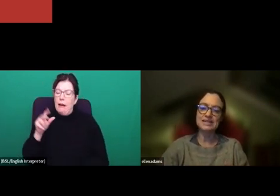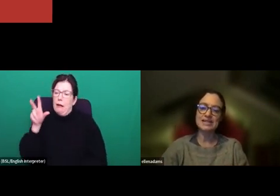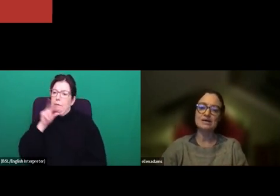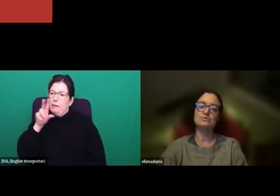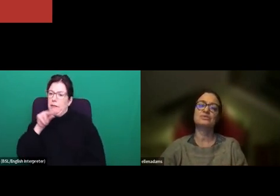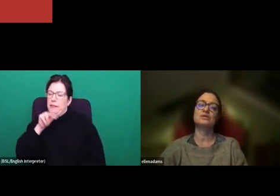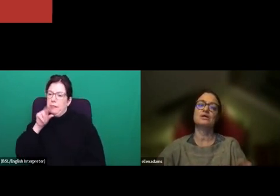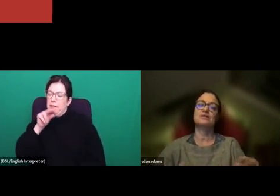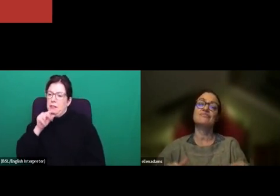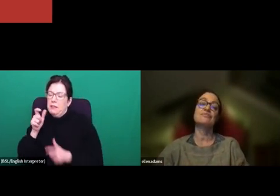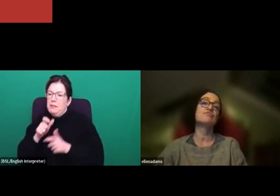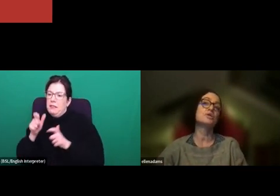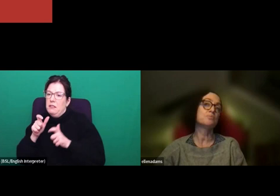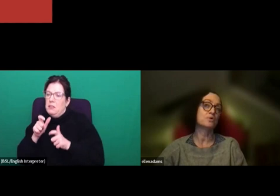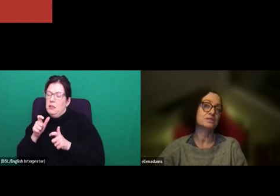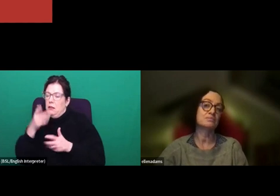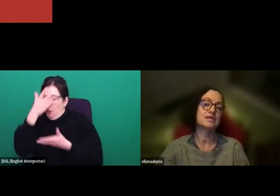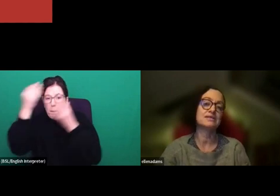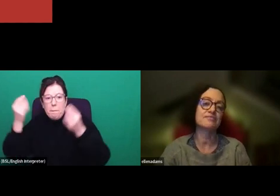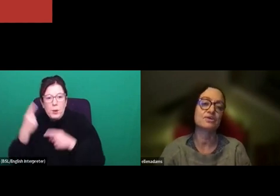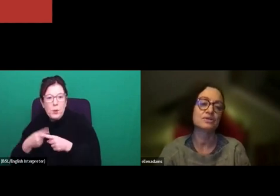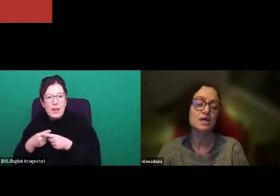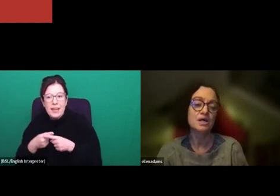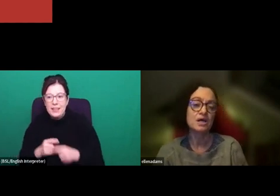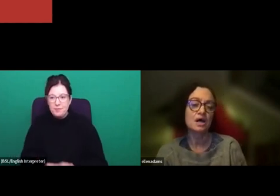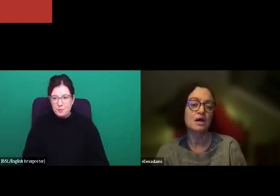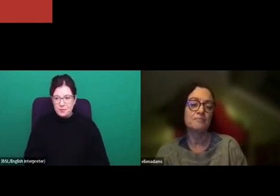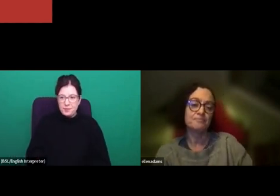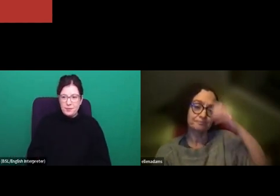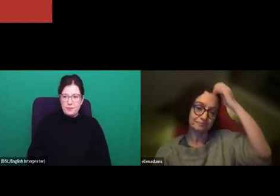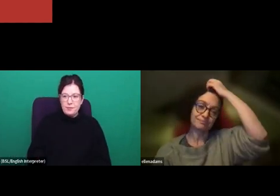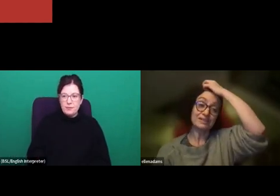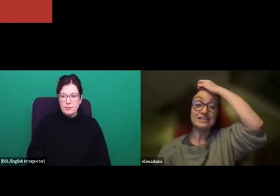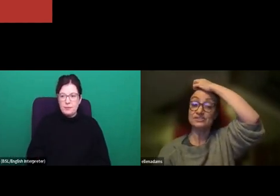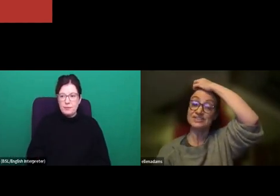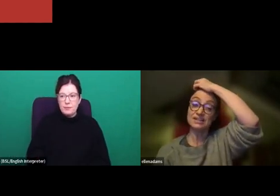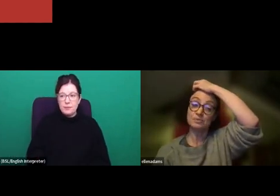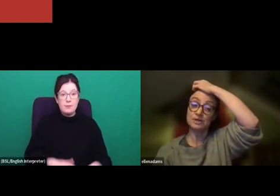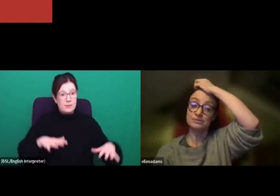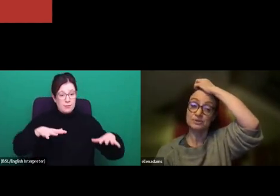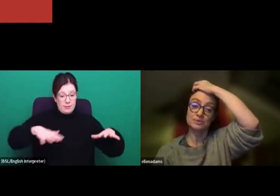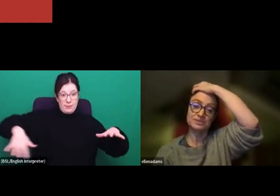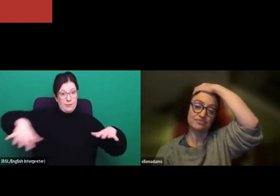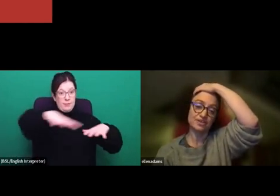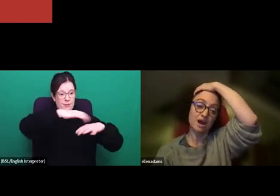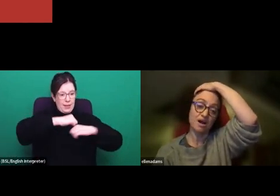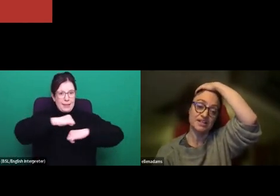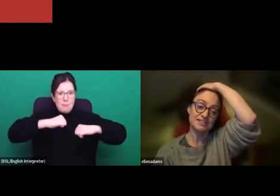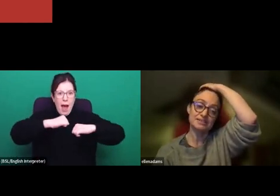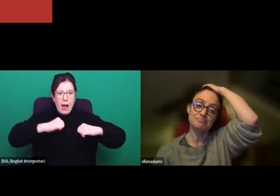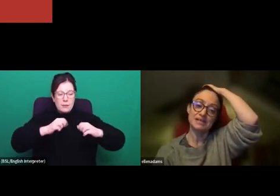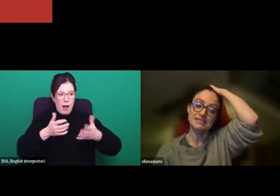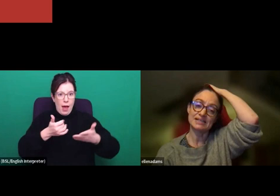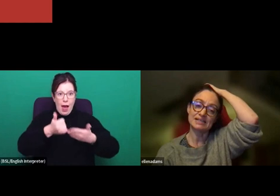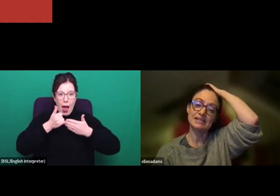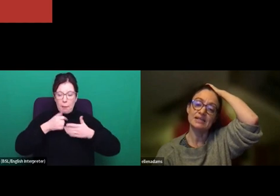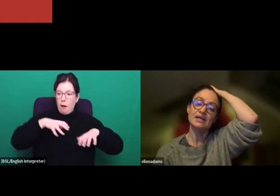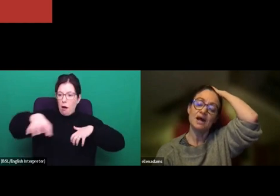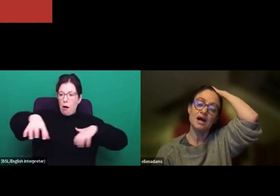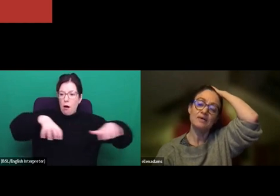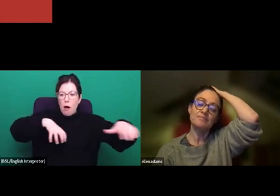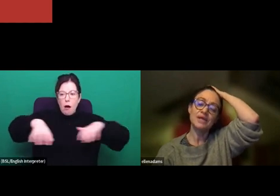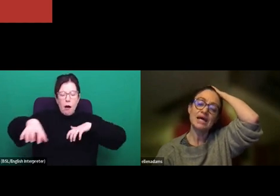zoom in and out, different viewpoints being given. You see the world with different eyes,